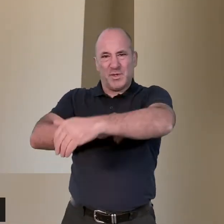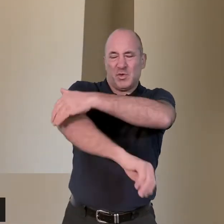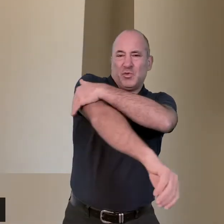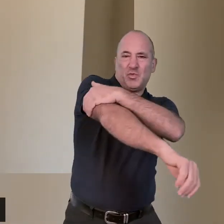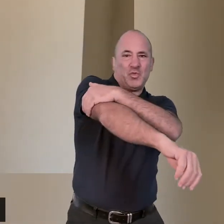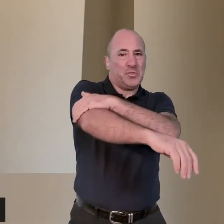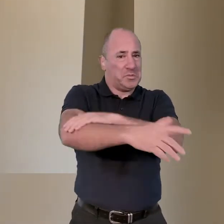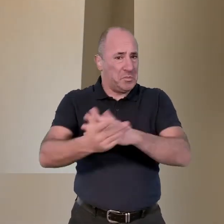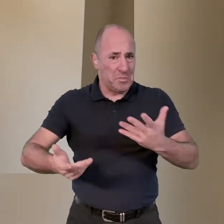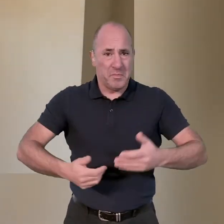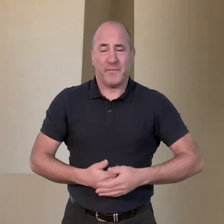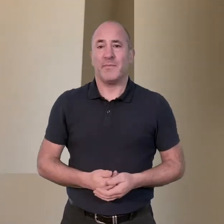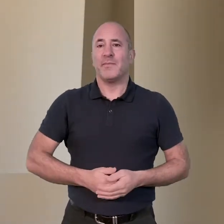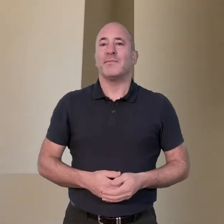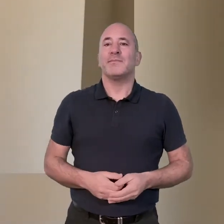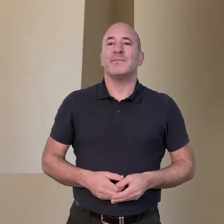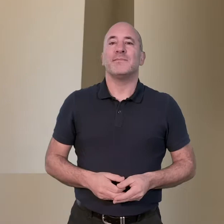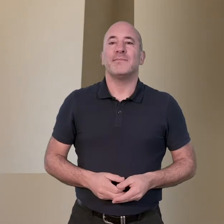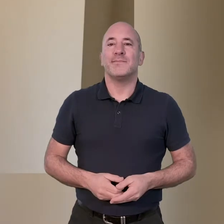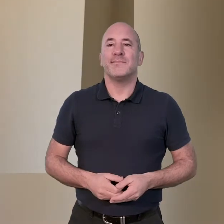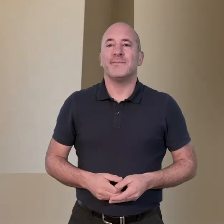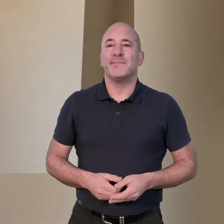already feeling those.